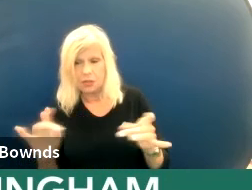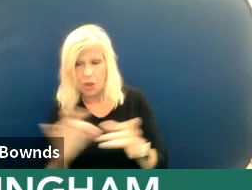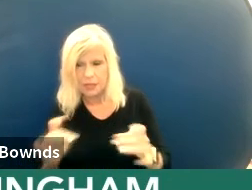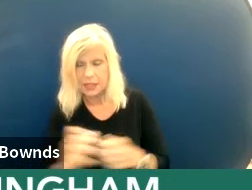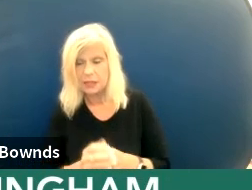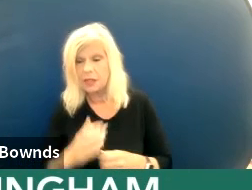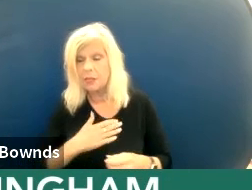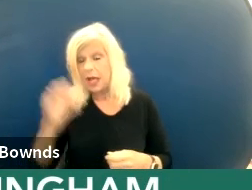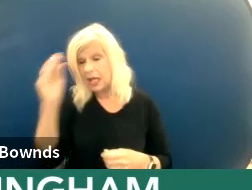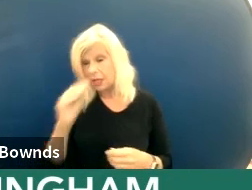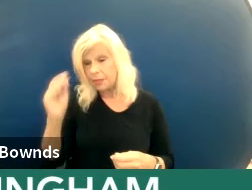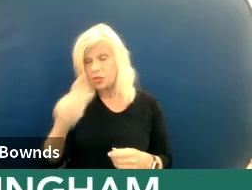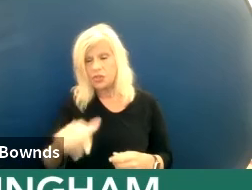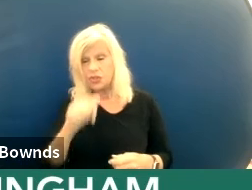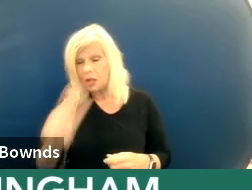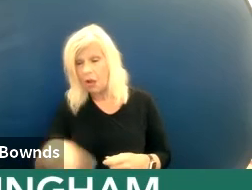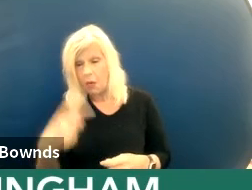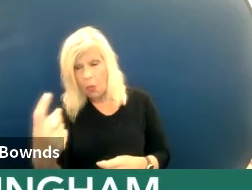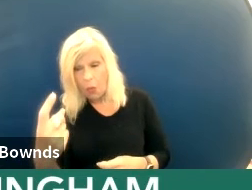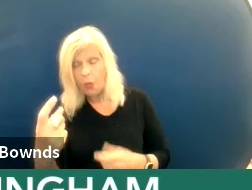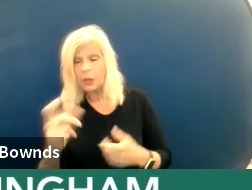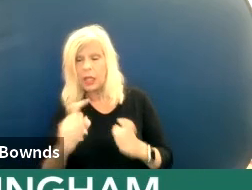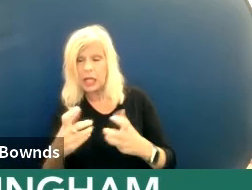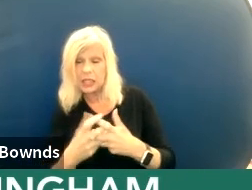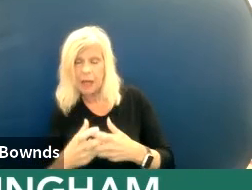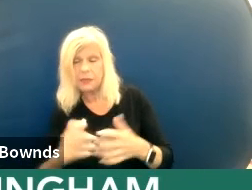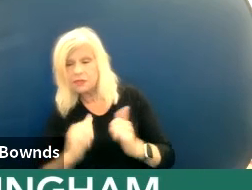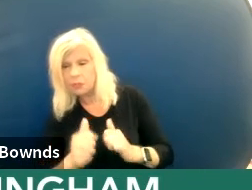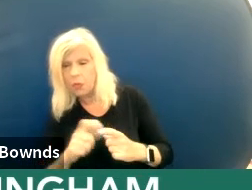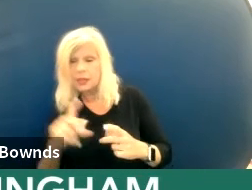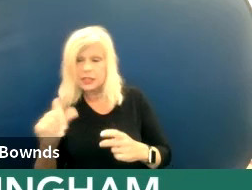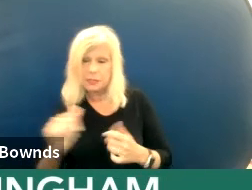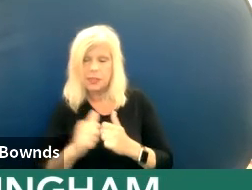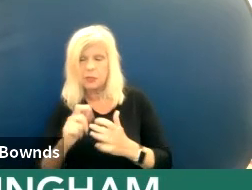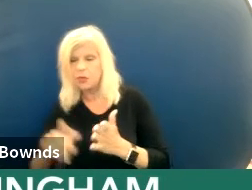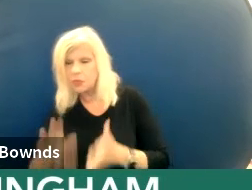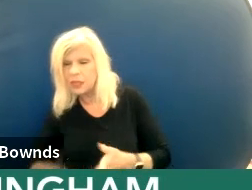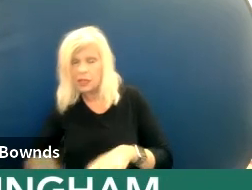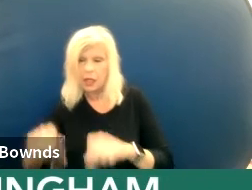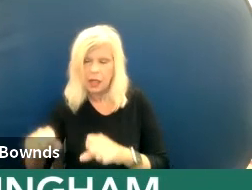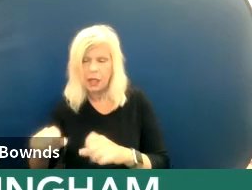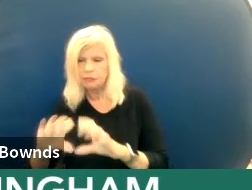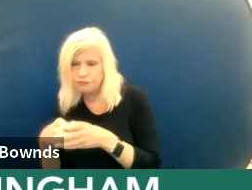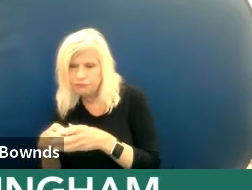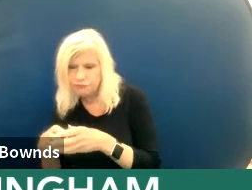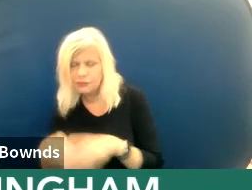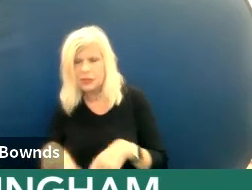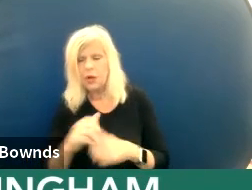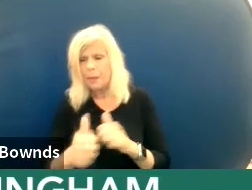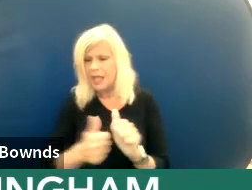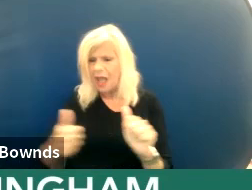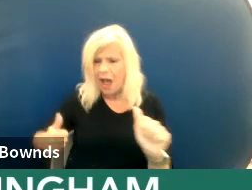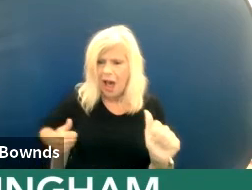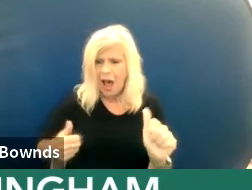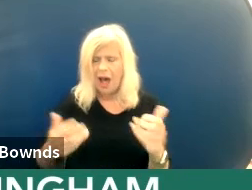My opinion is that it should not only be the adaptive sport or disability sport researchers who take this up. We're behind in the grand scheme of